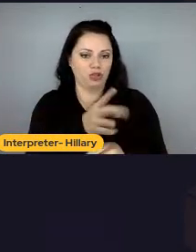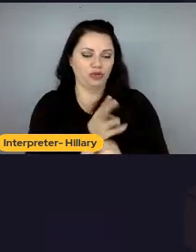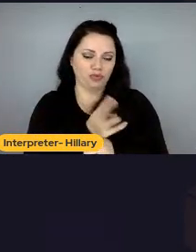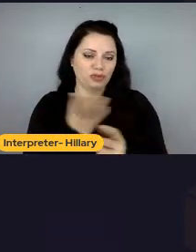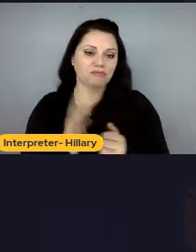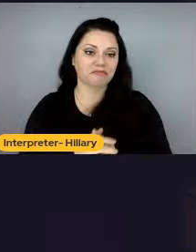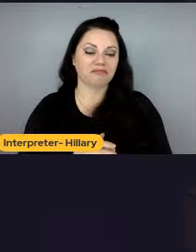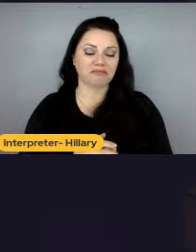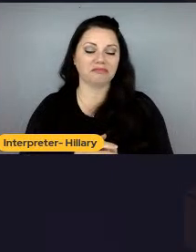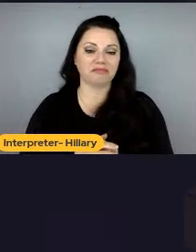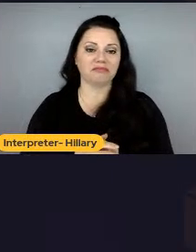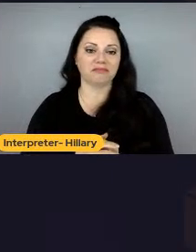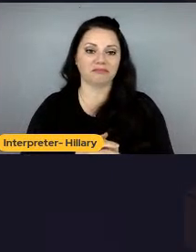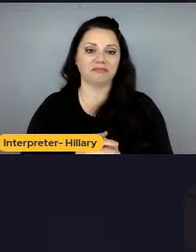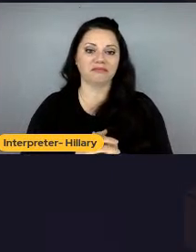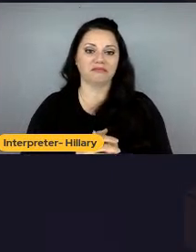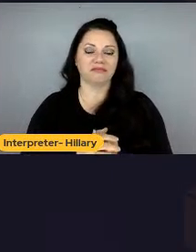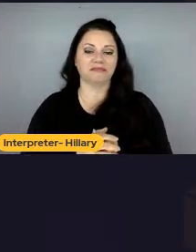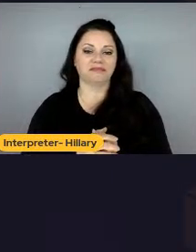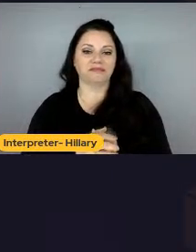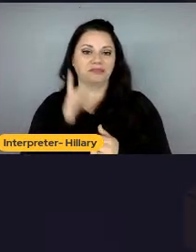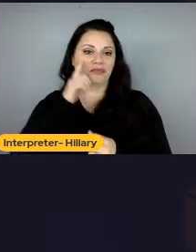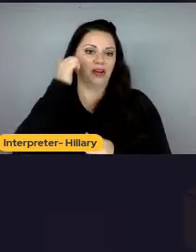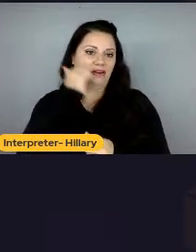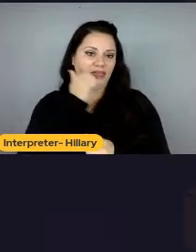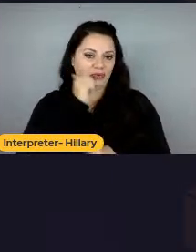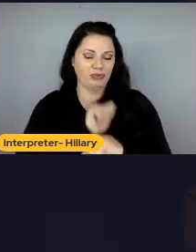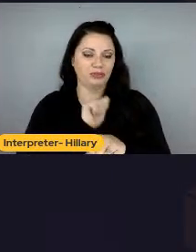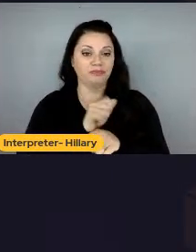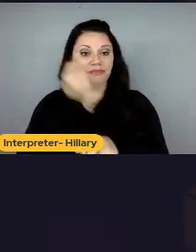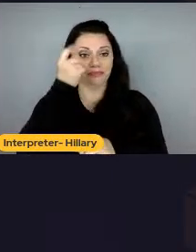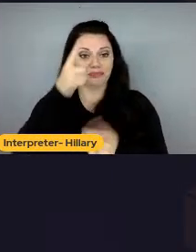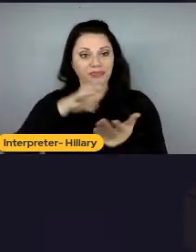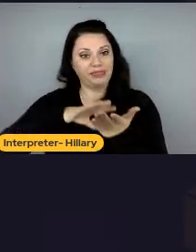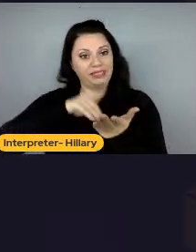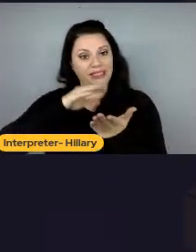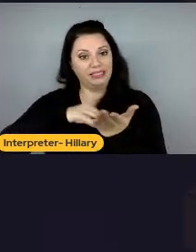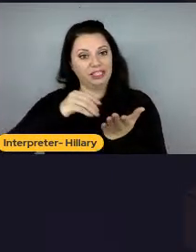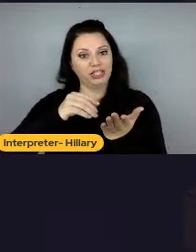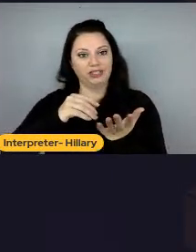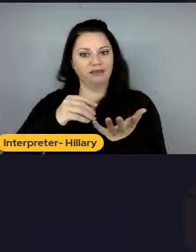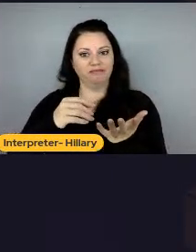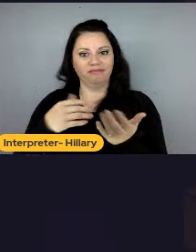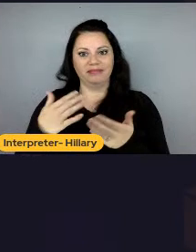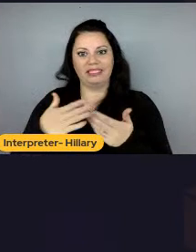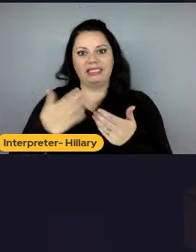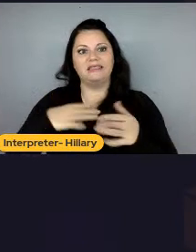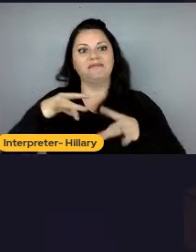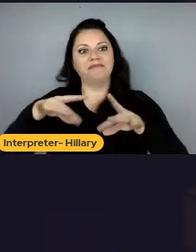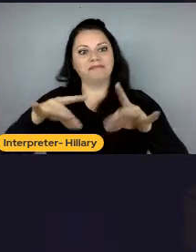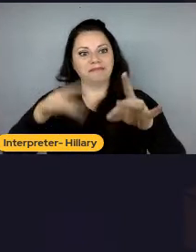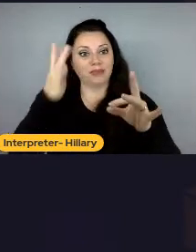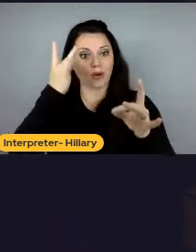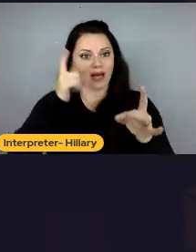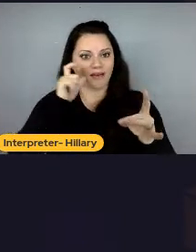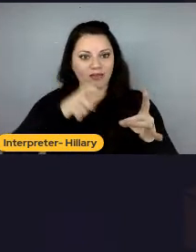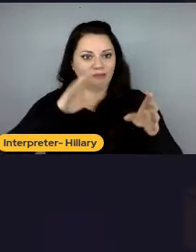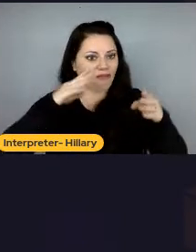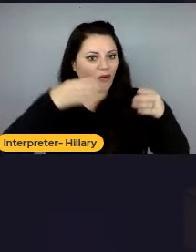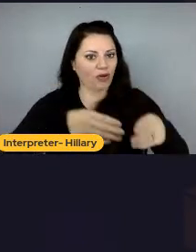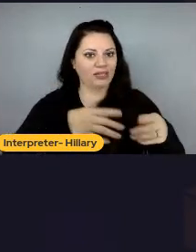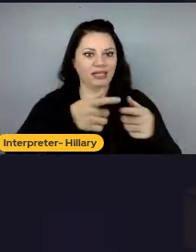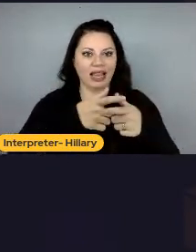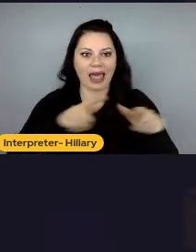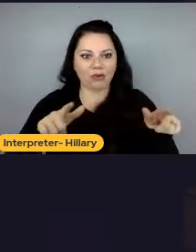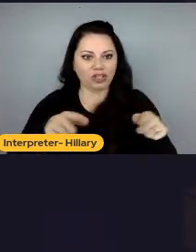you use on a daily basis. It really eases the learning curve because you don't need to focus on the language you don't